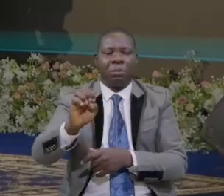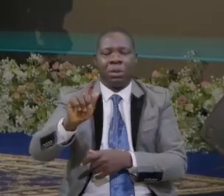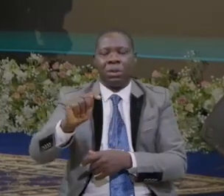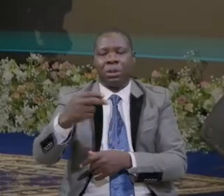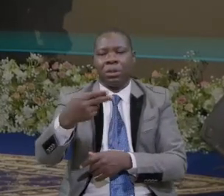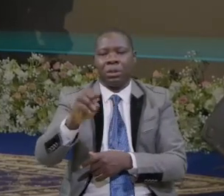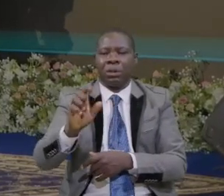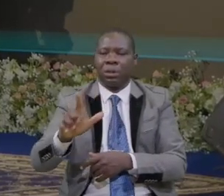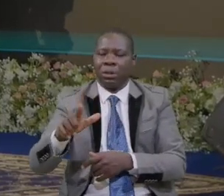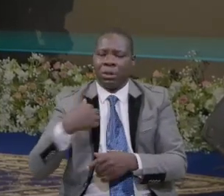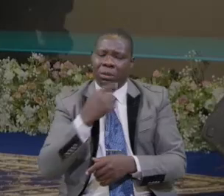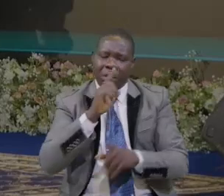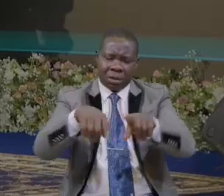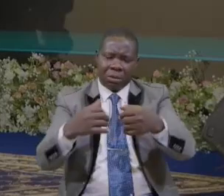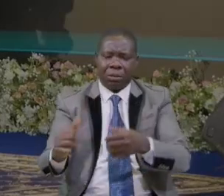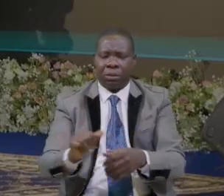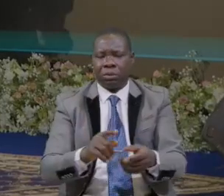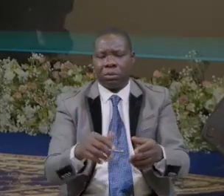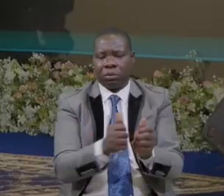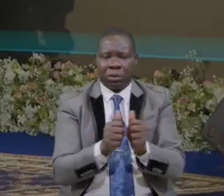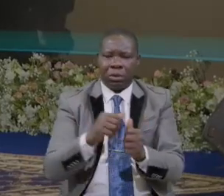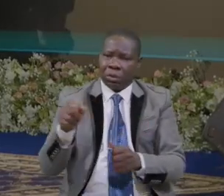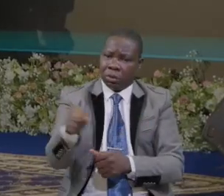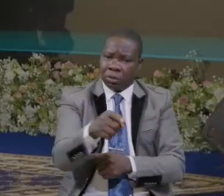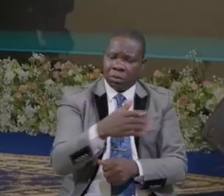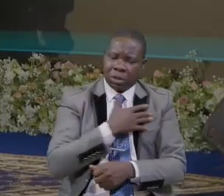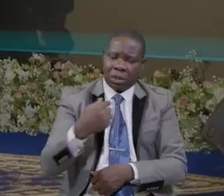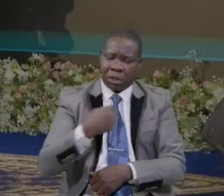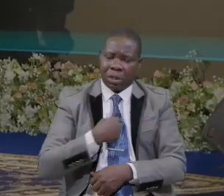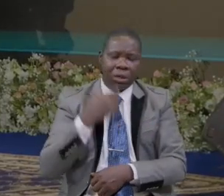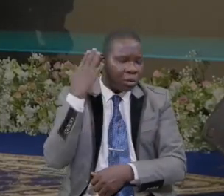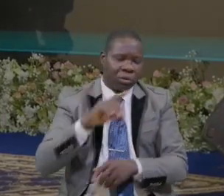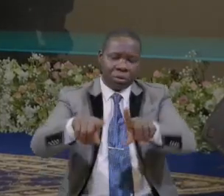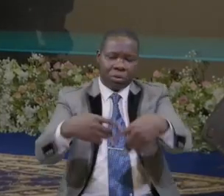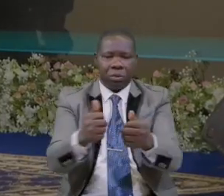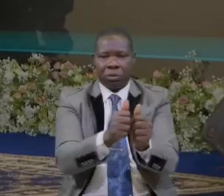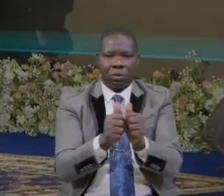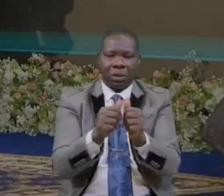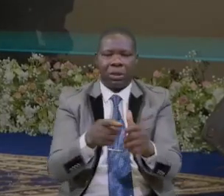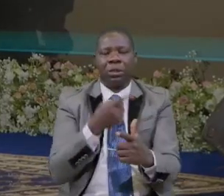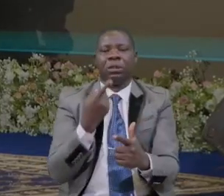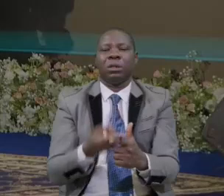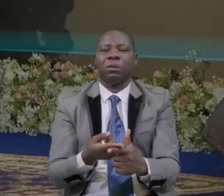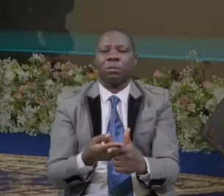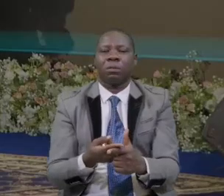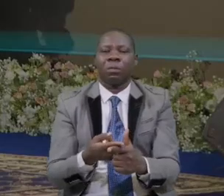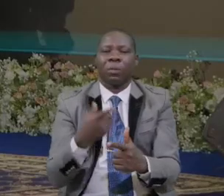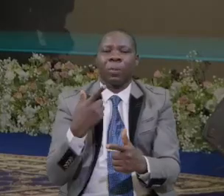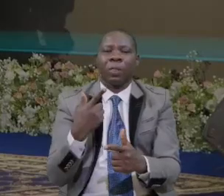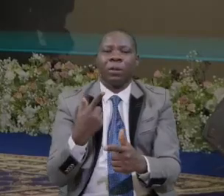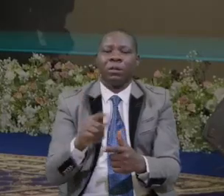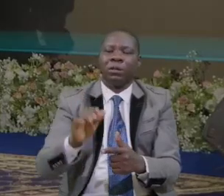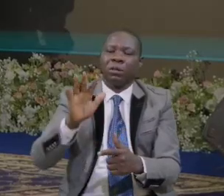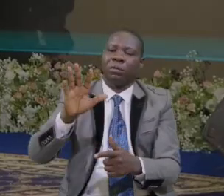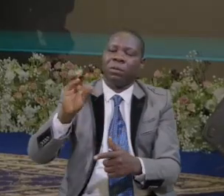and I, we're going together. And then the 50 prophets, sons of the